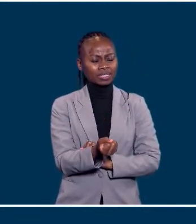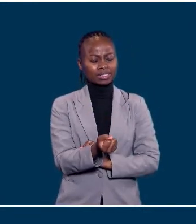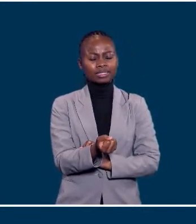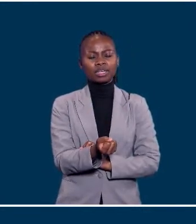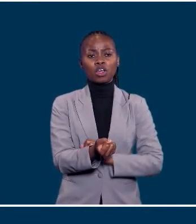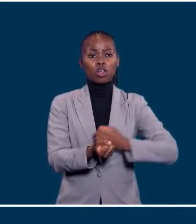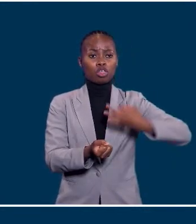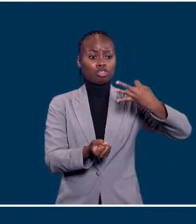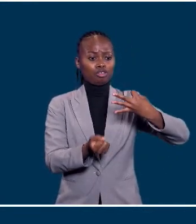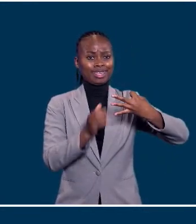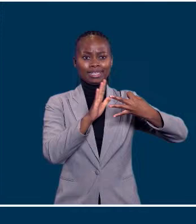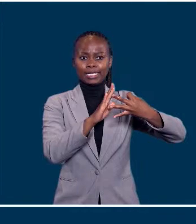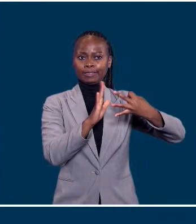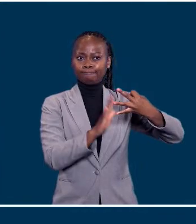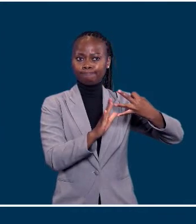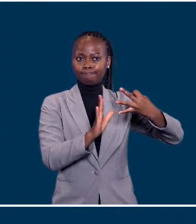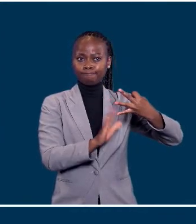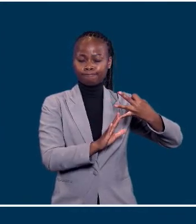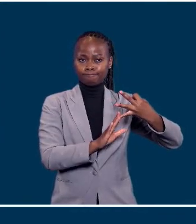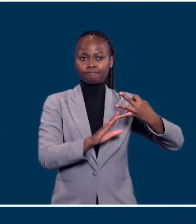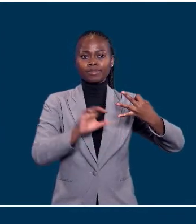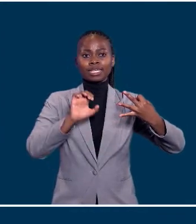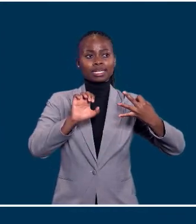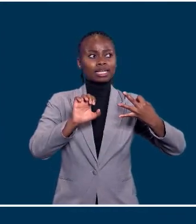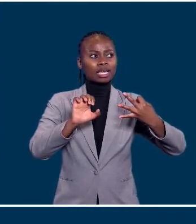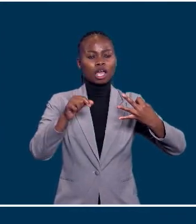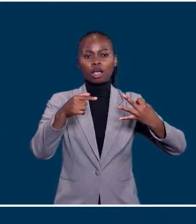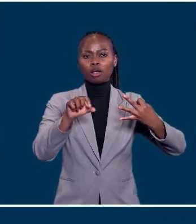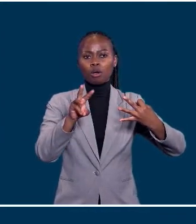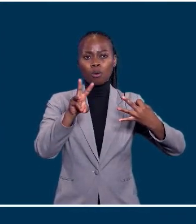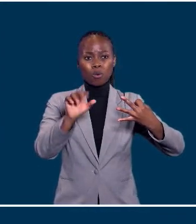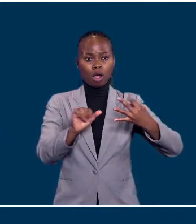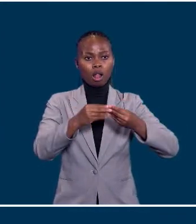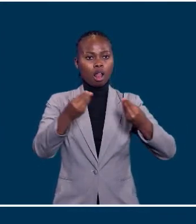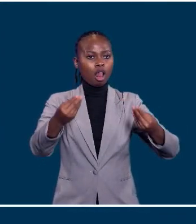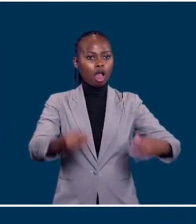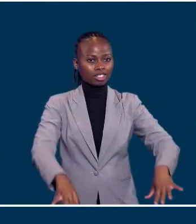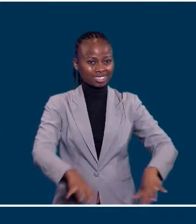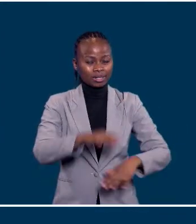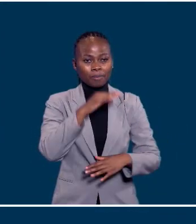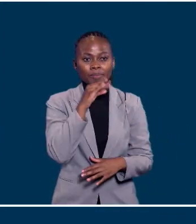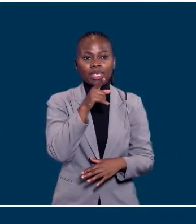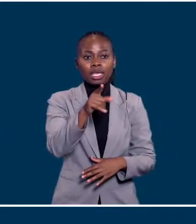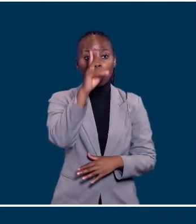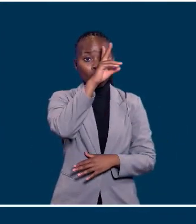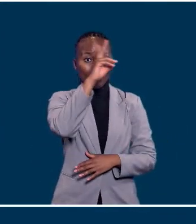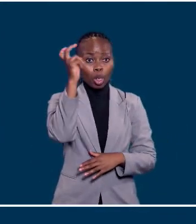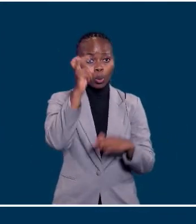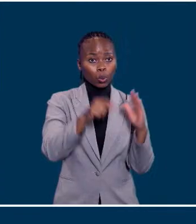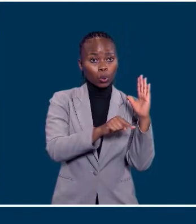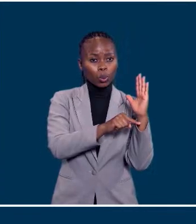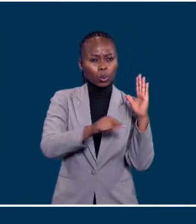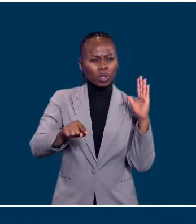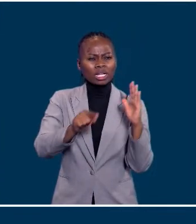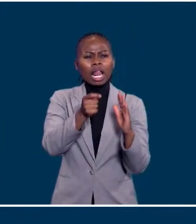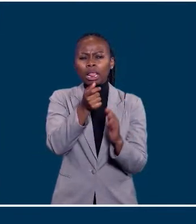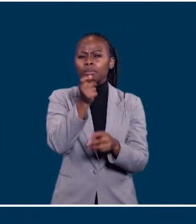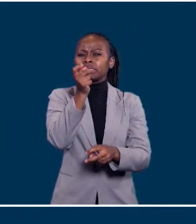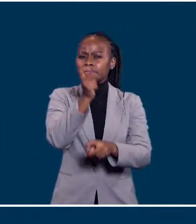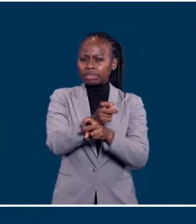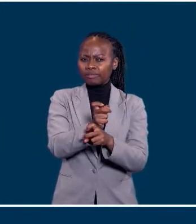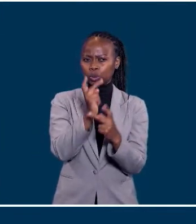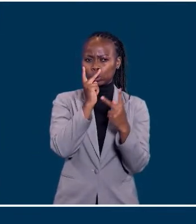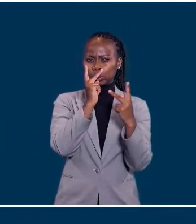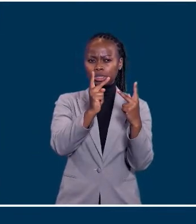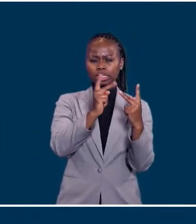this. One was just simply with the AGOA loss, what would happen to inflation, so that's blue. It's very hard to see because there's very